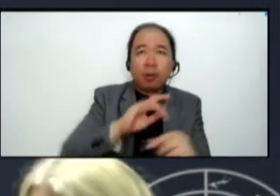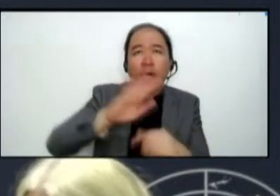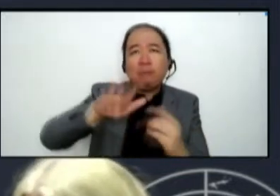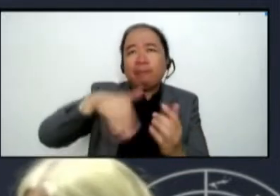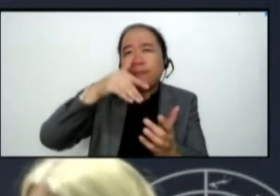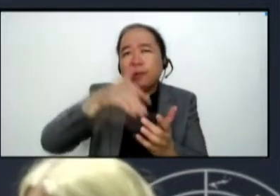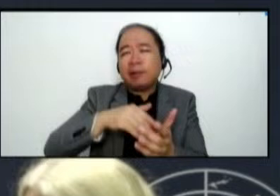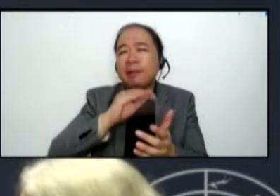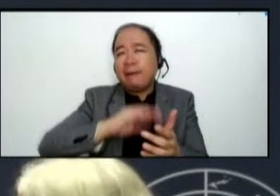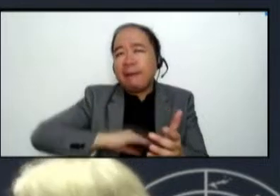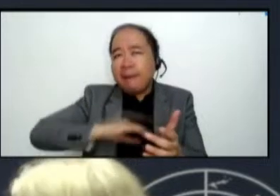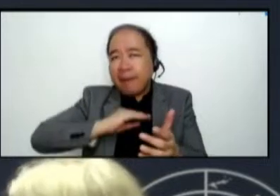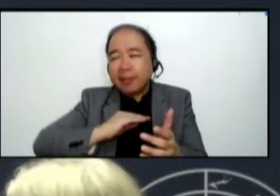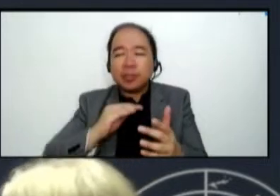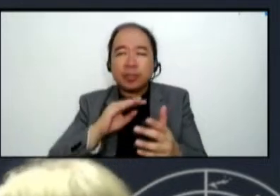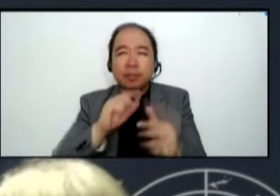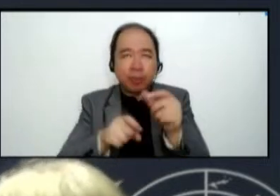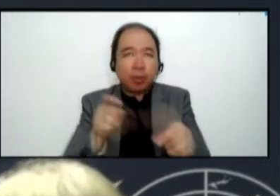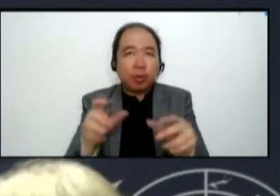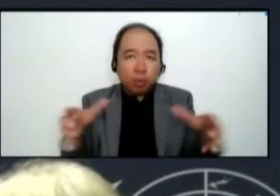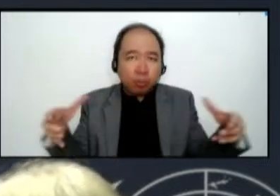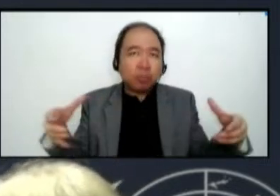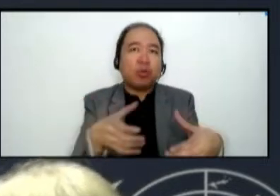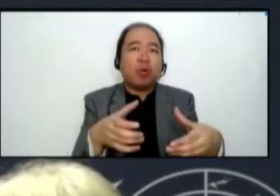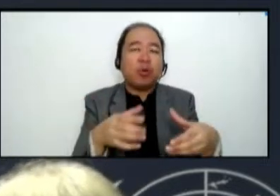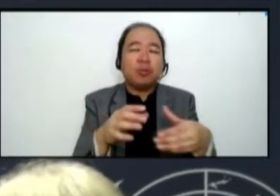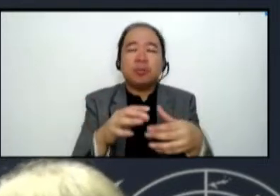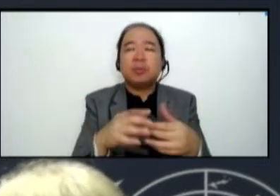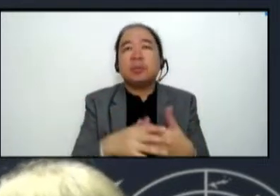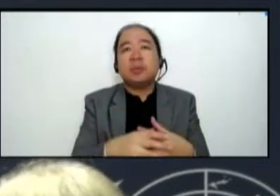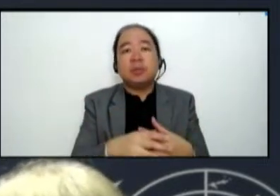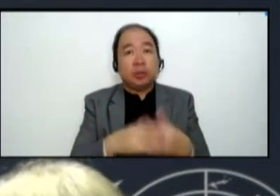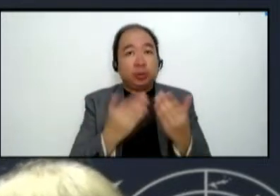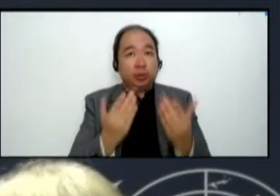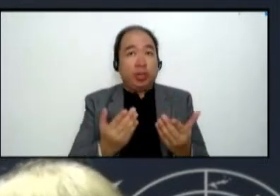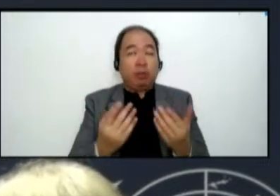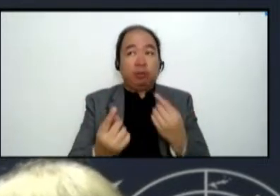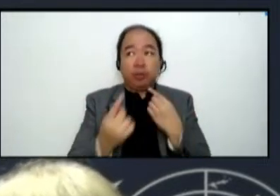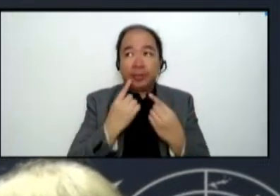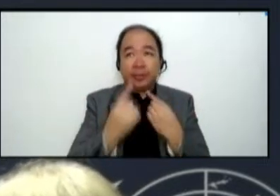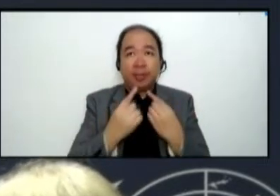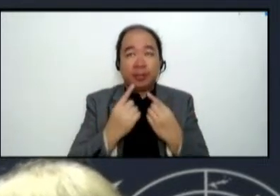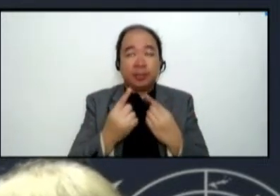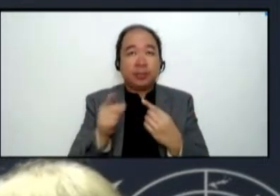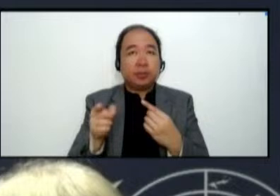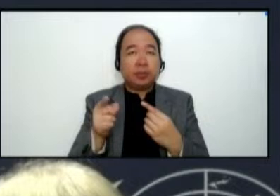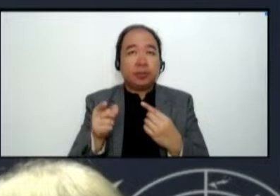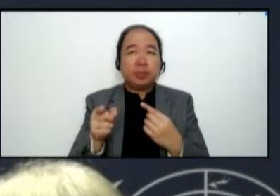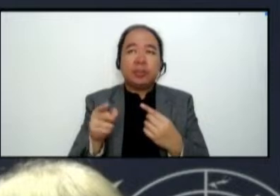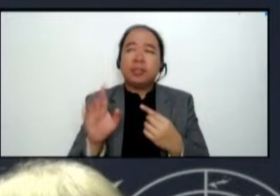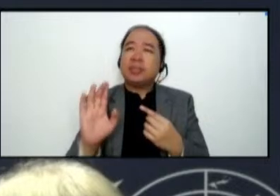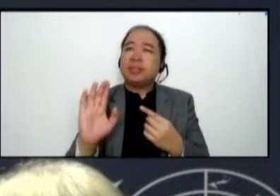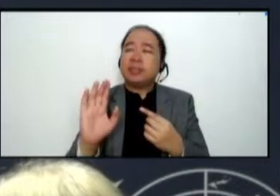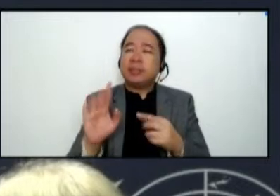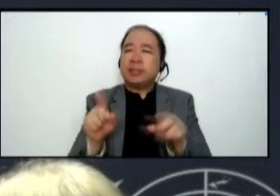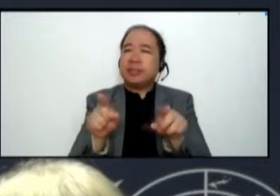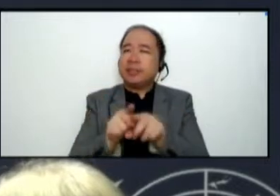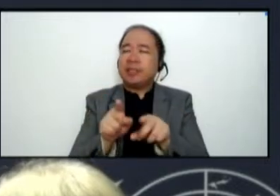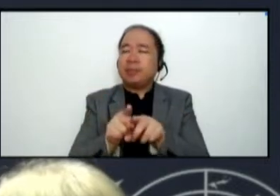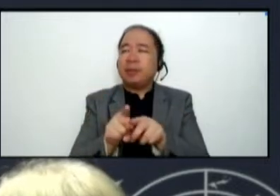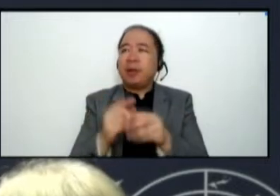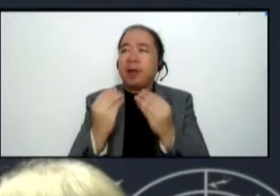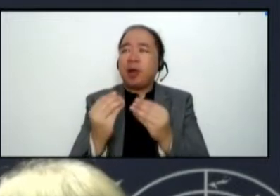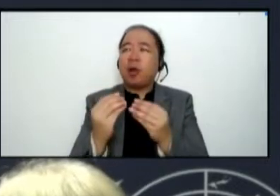again. And it starts with, as we've been discussing today actually, with a form of genuine human